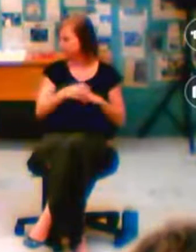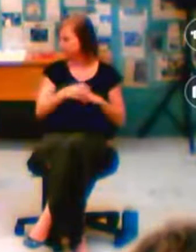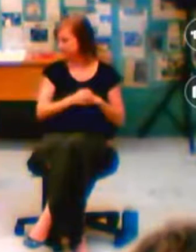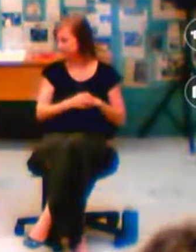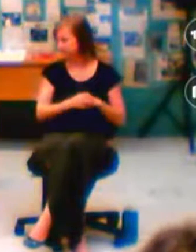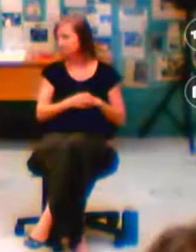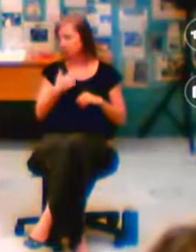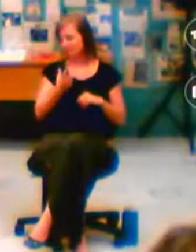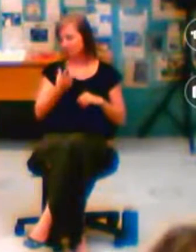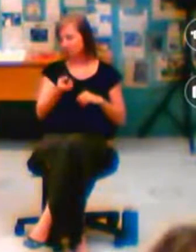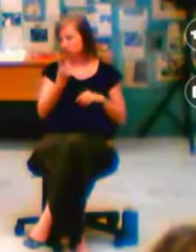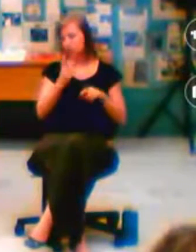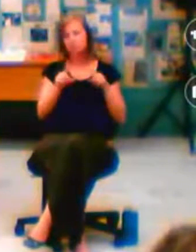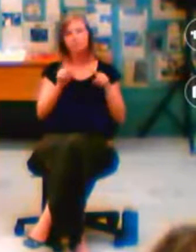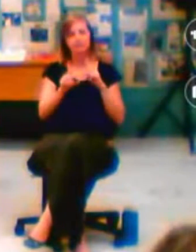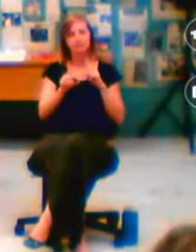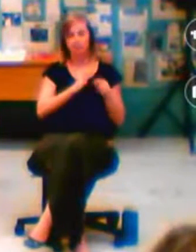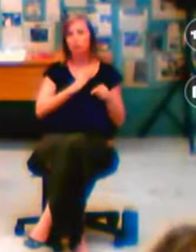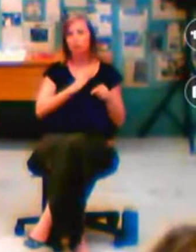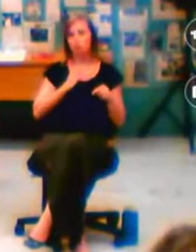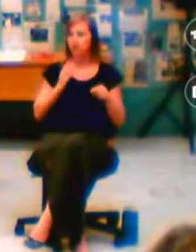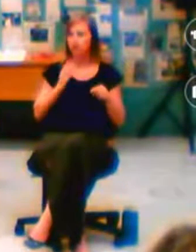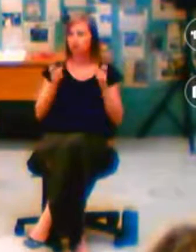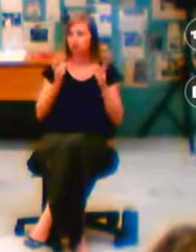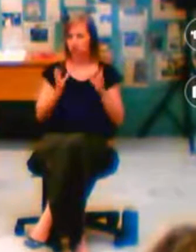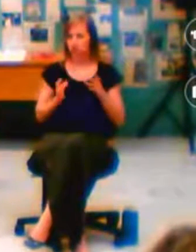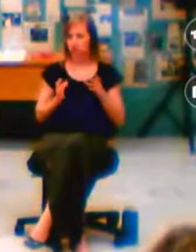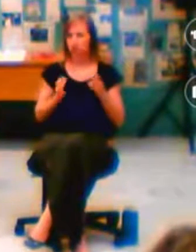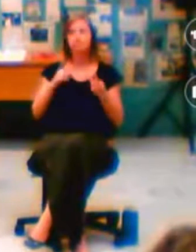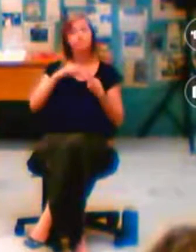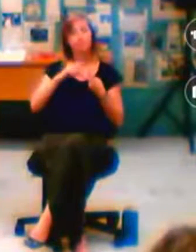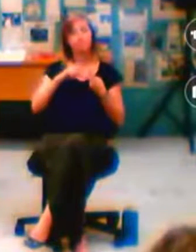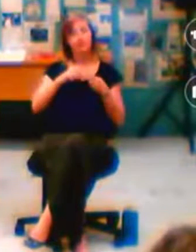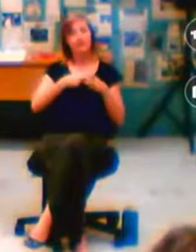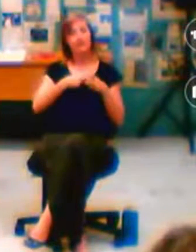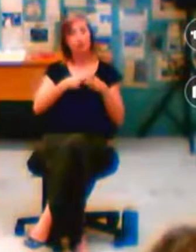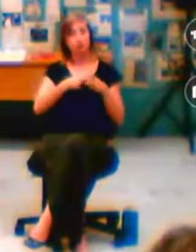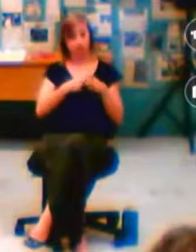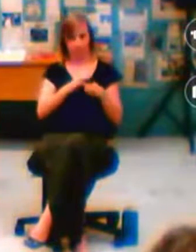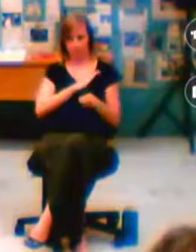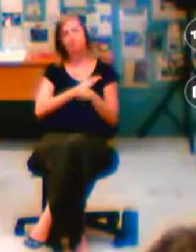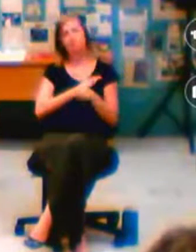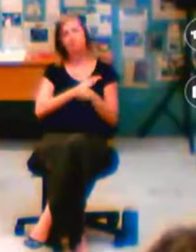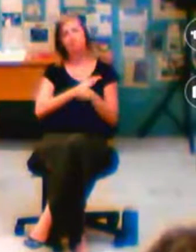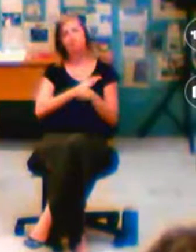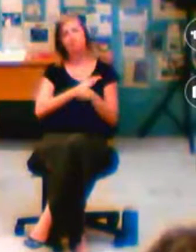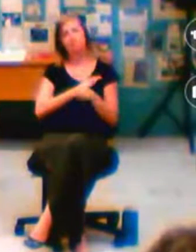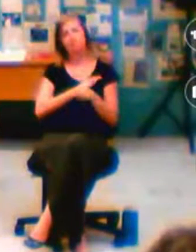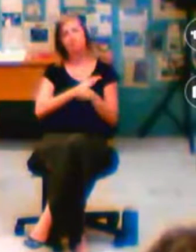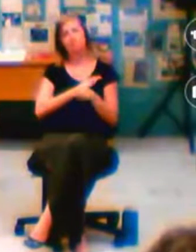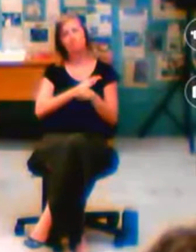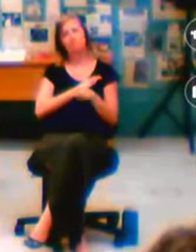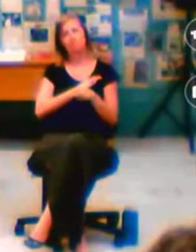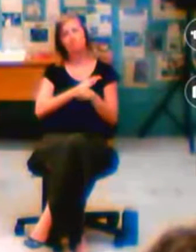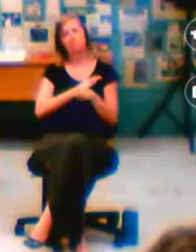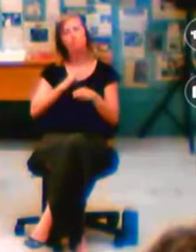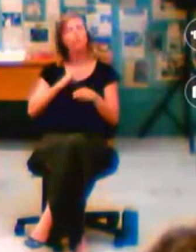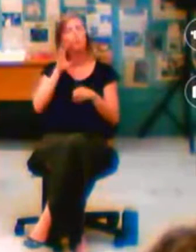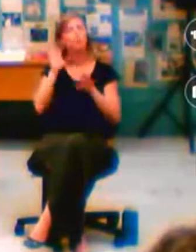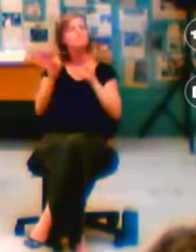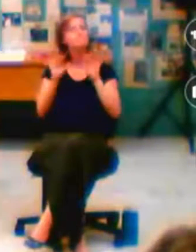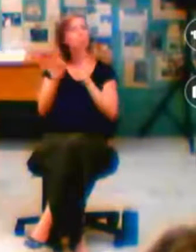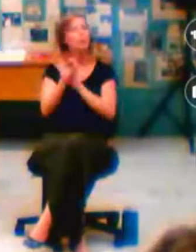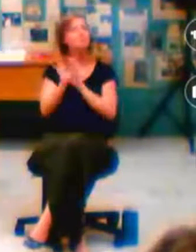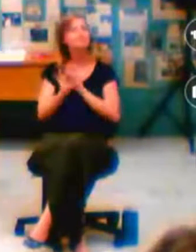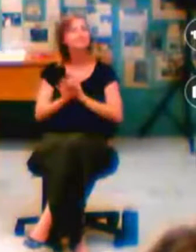you wouldn't mind, Senator Aguilar, would you speak to the fact there's an interim board and then the elected board? Right. Yes. So there are two